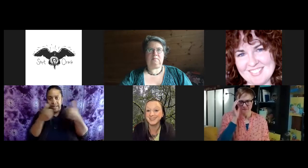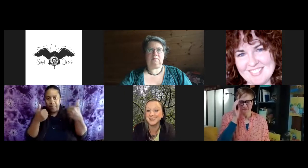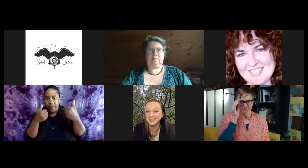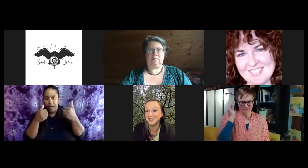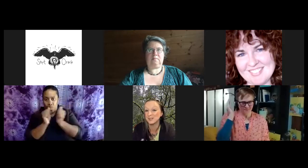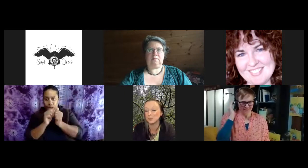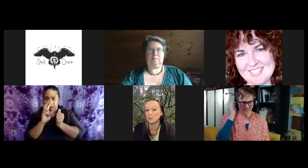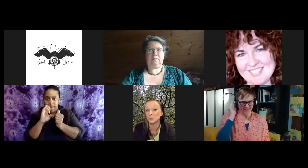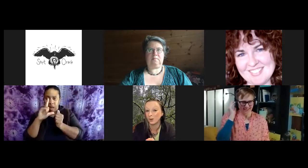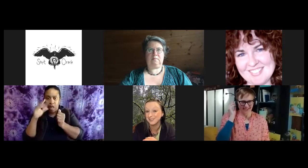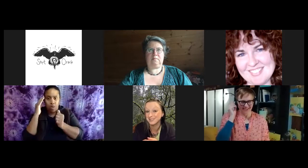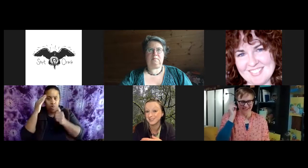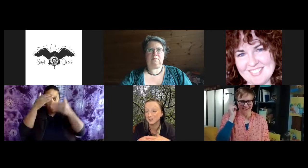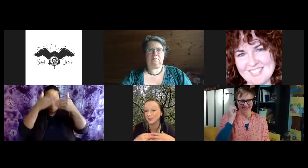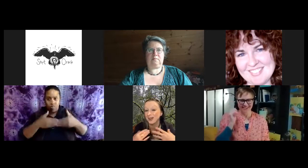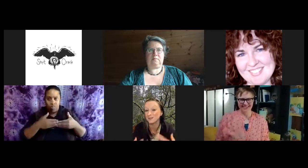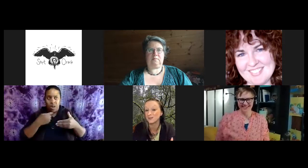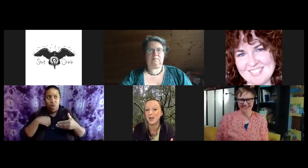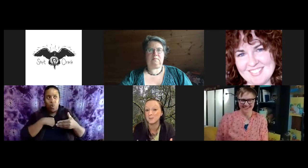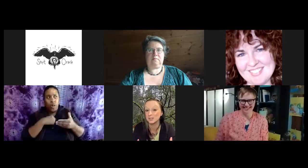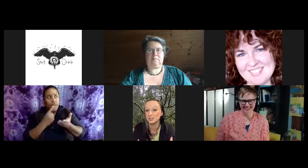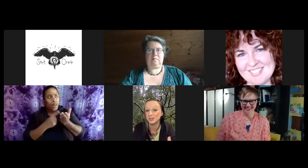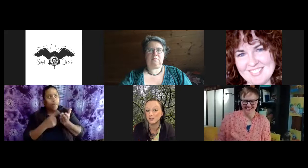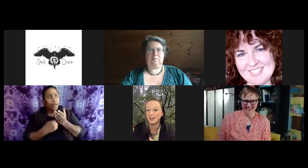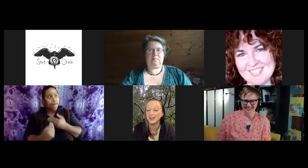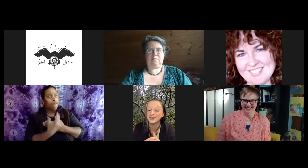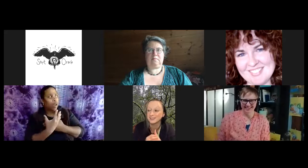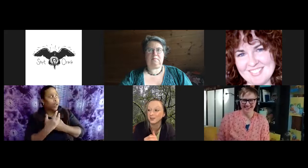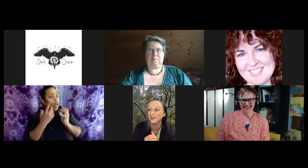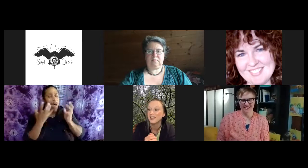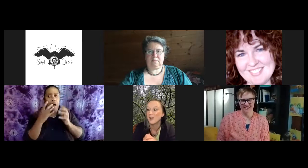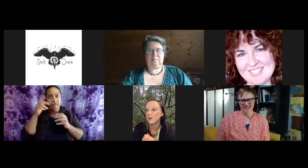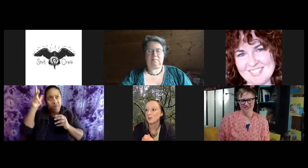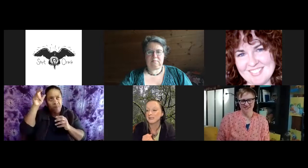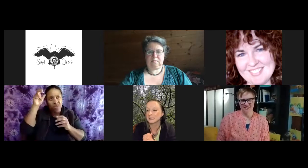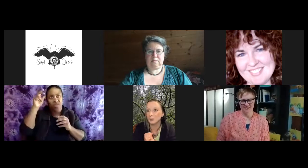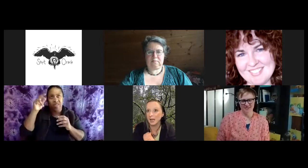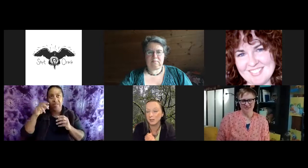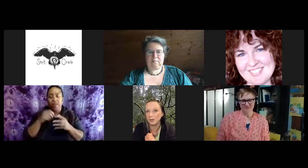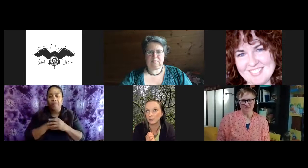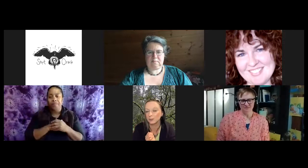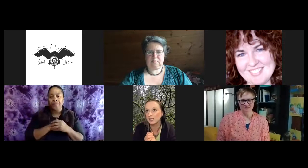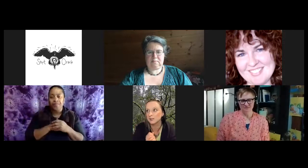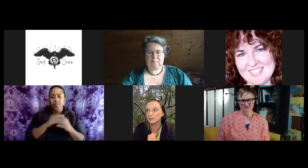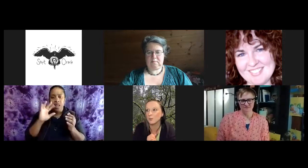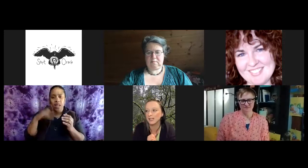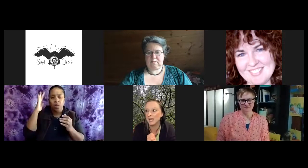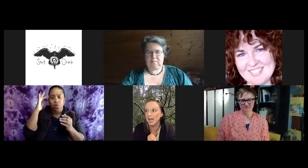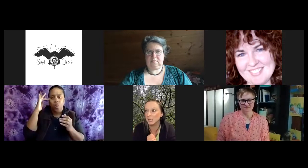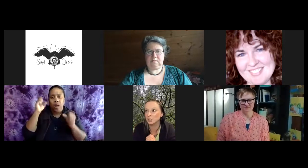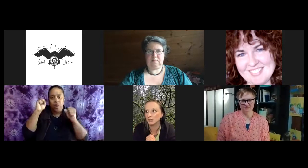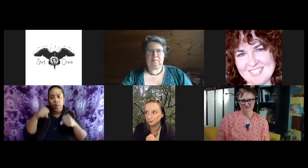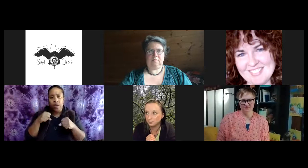definitely get brunt of a lot of that mischief, right? And so that's why you can read so